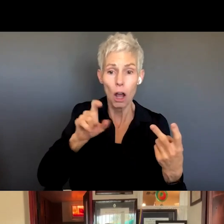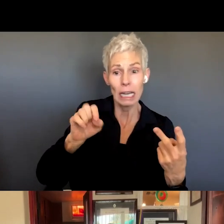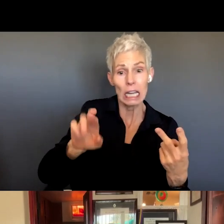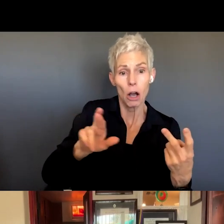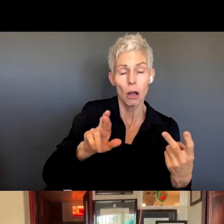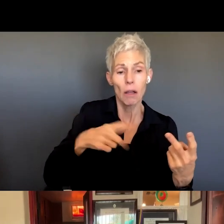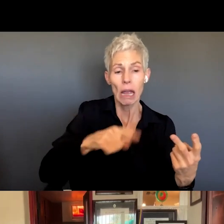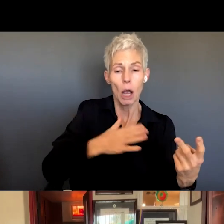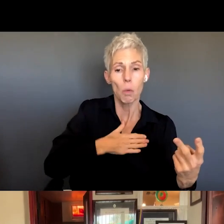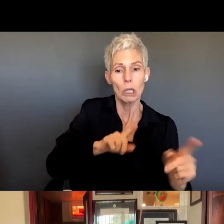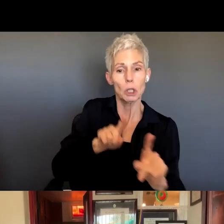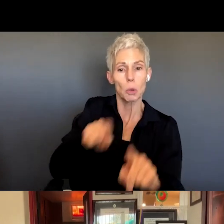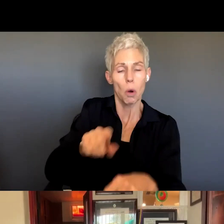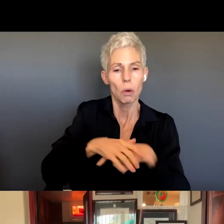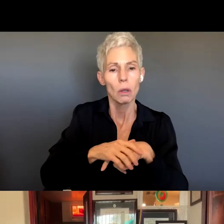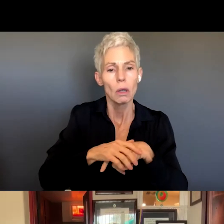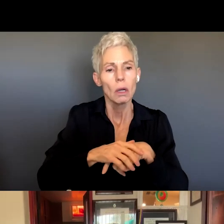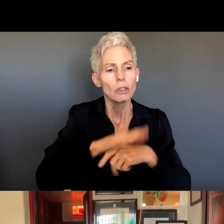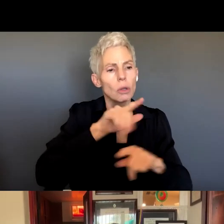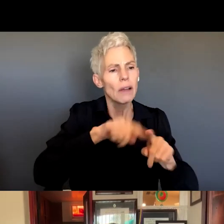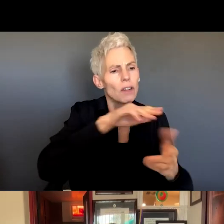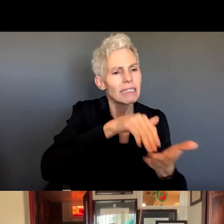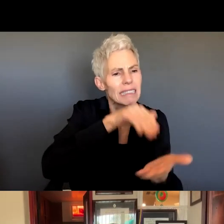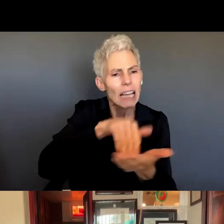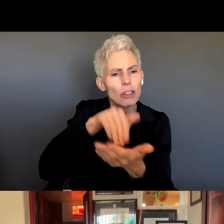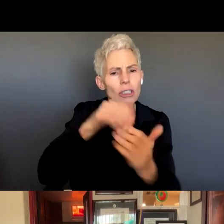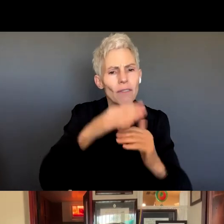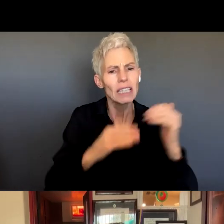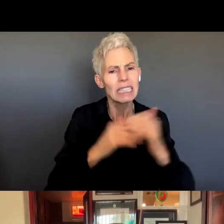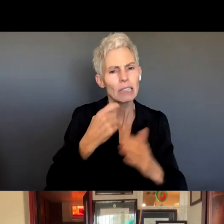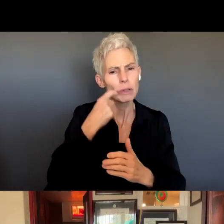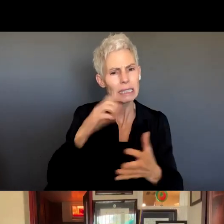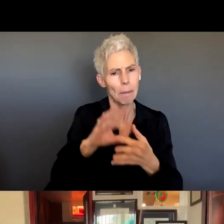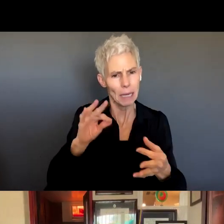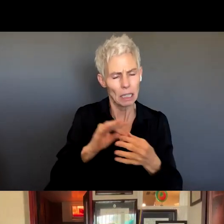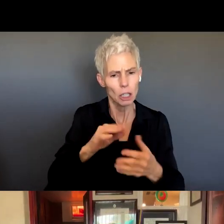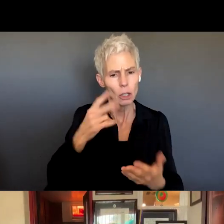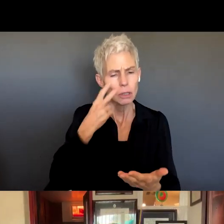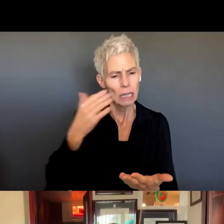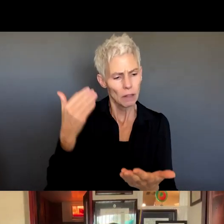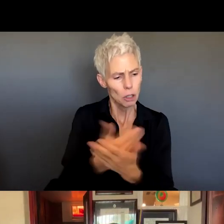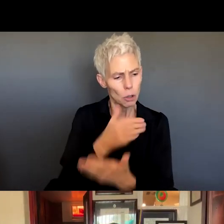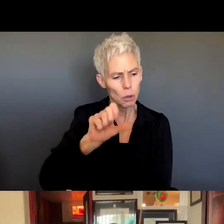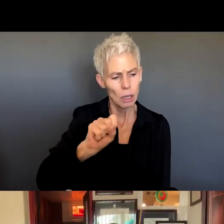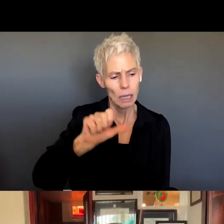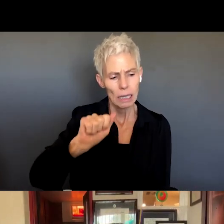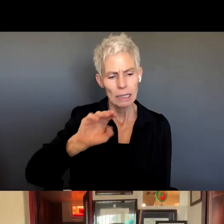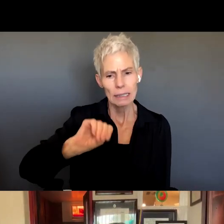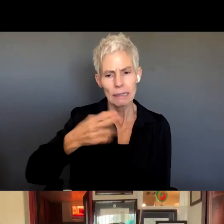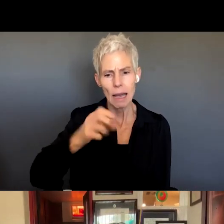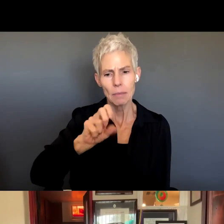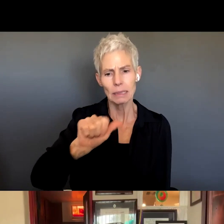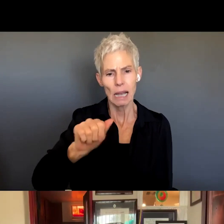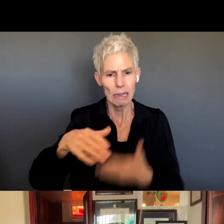go. Um, and so the facilities that I'm talking about, if you've seen the new SAMHSA guidelines, I'm not talking about all crisis facilities.